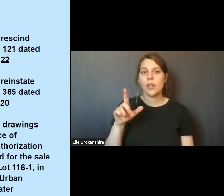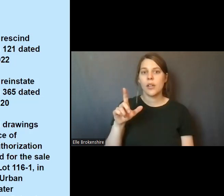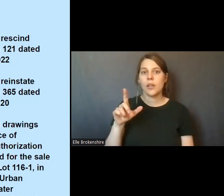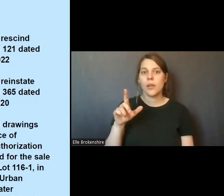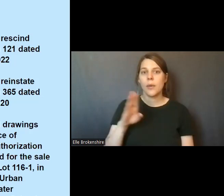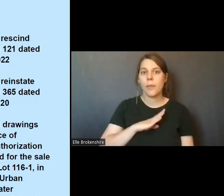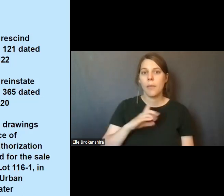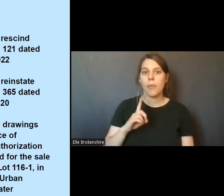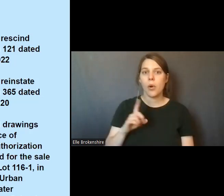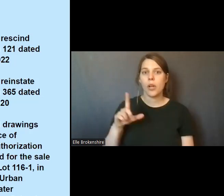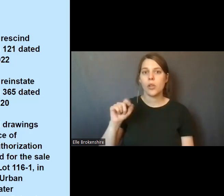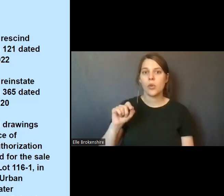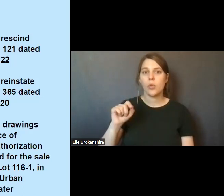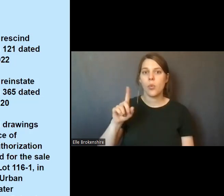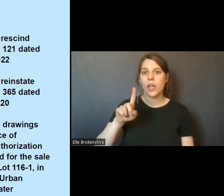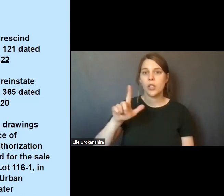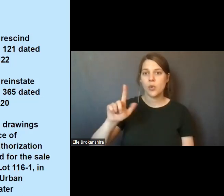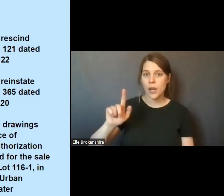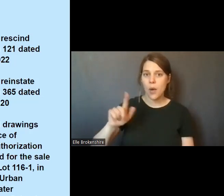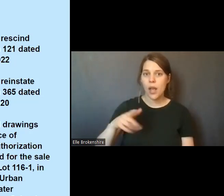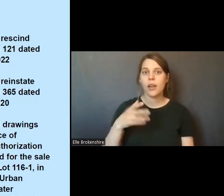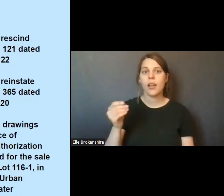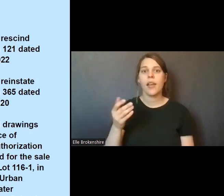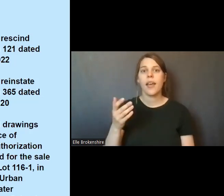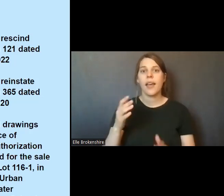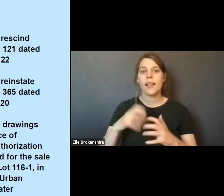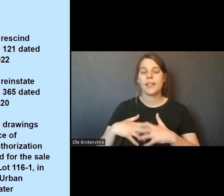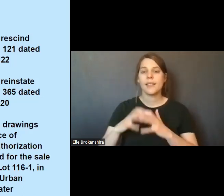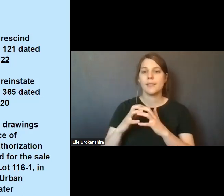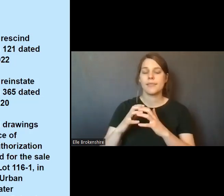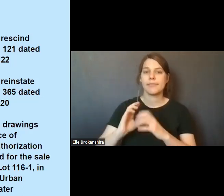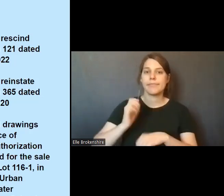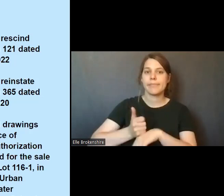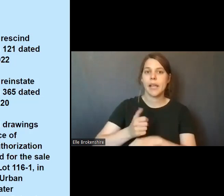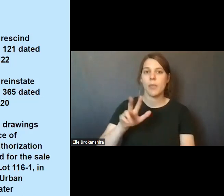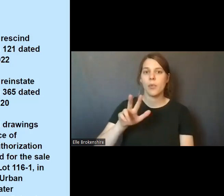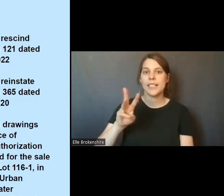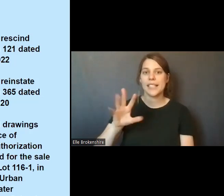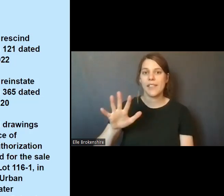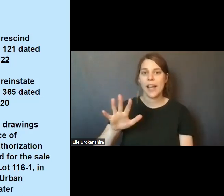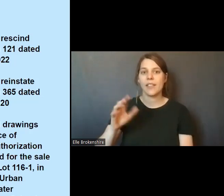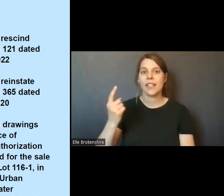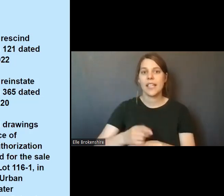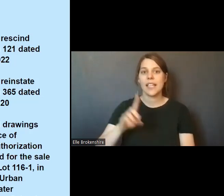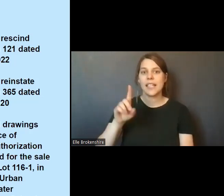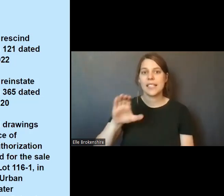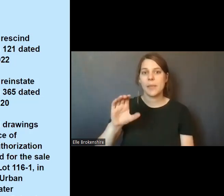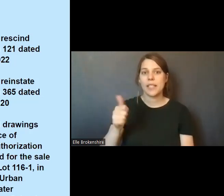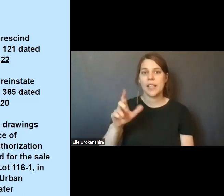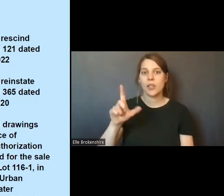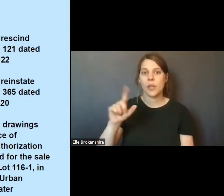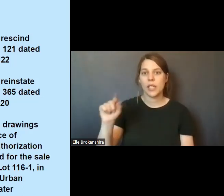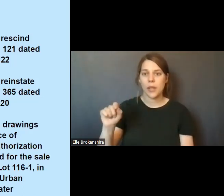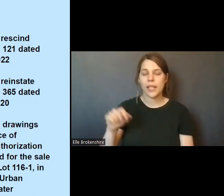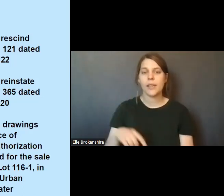number 365, previously authorized December of 2020. Resolution 121 was a disposition contract